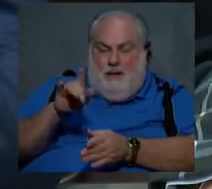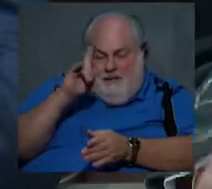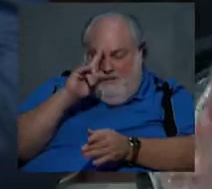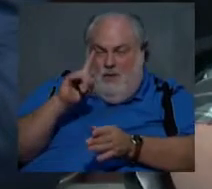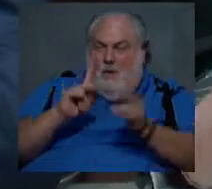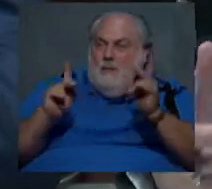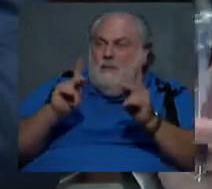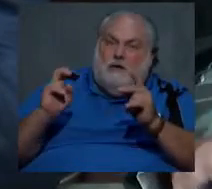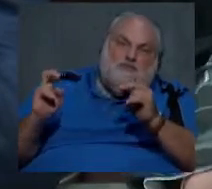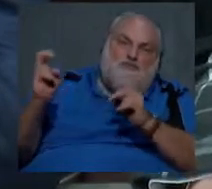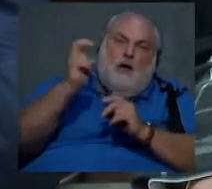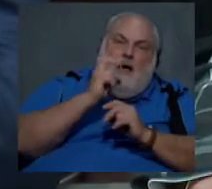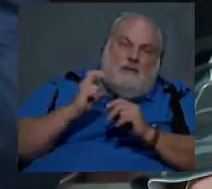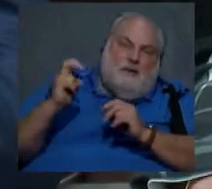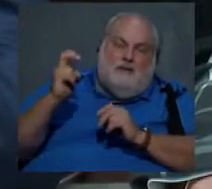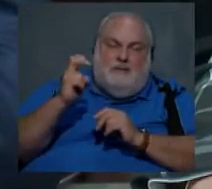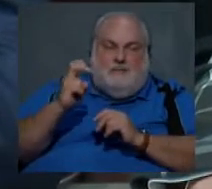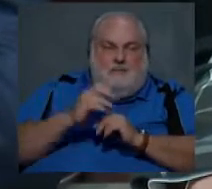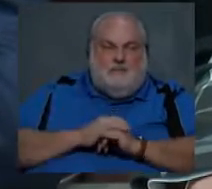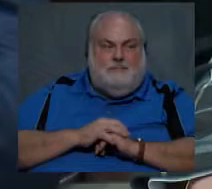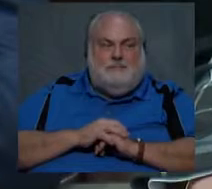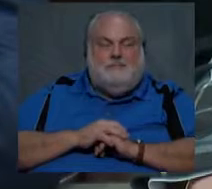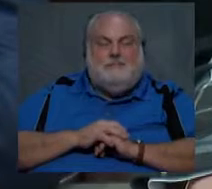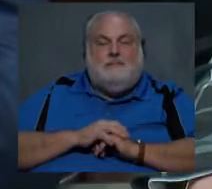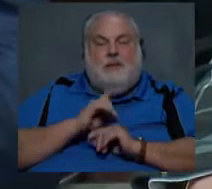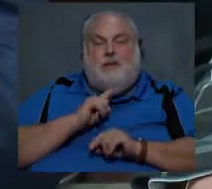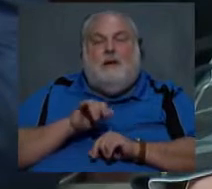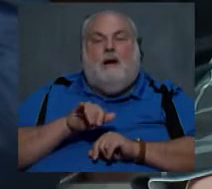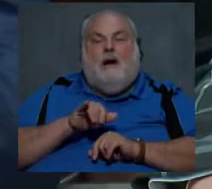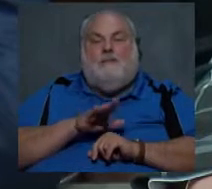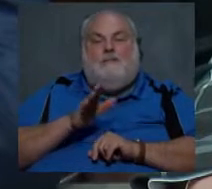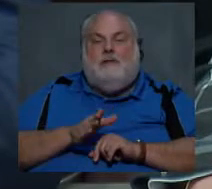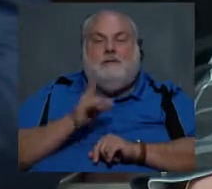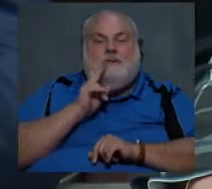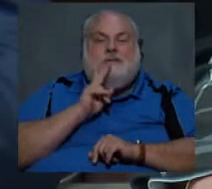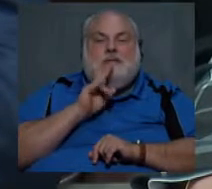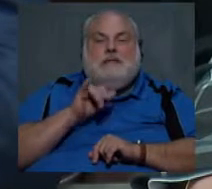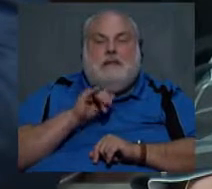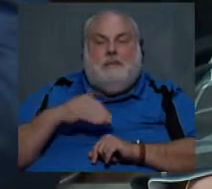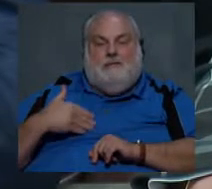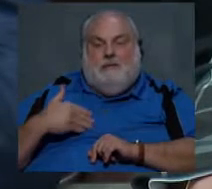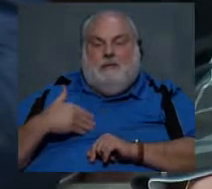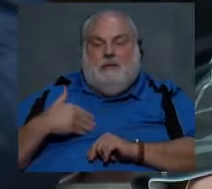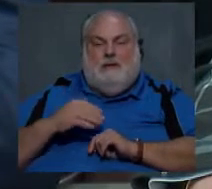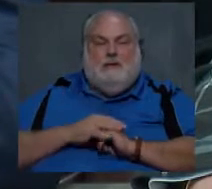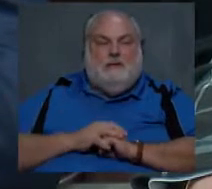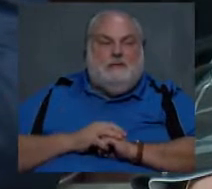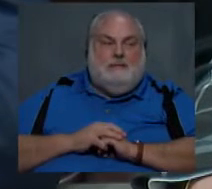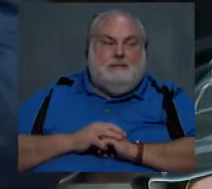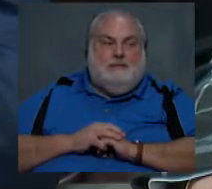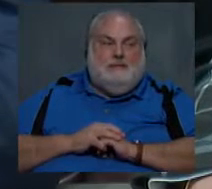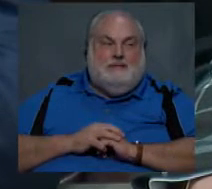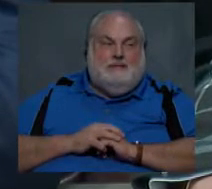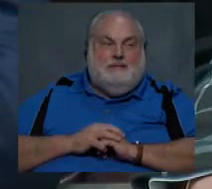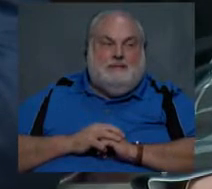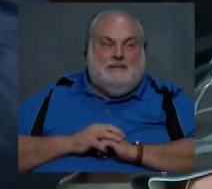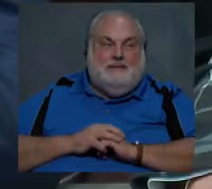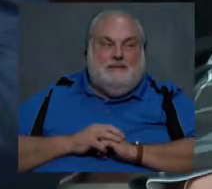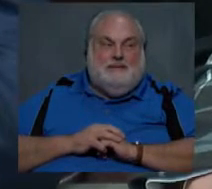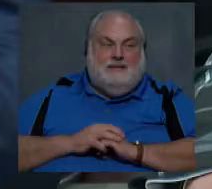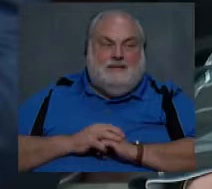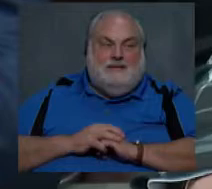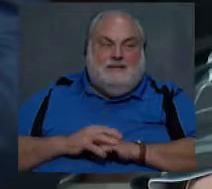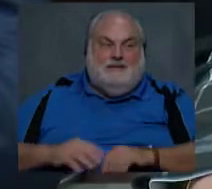the travelers. Okay, I've never seen that before in an application, so I was just curious. These are new times. I hear